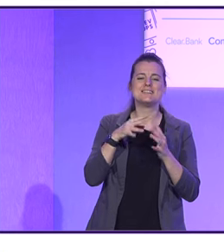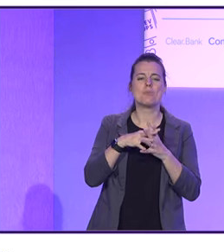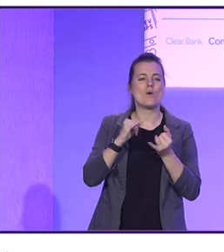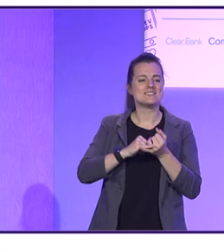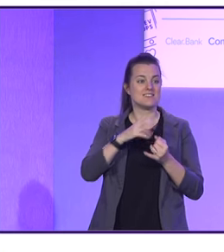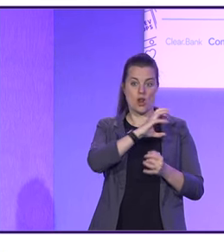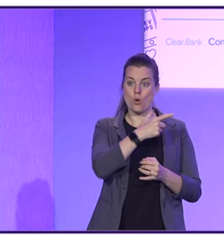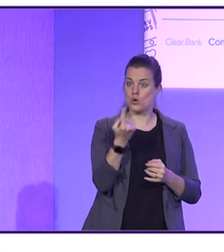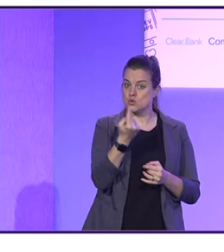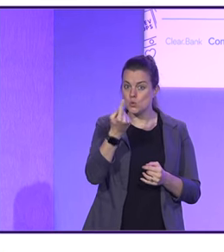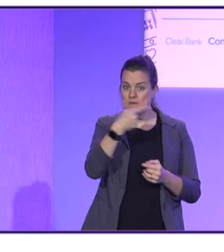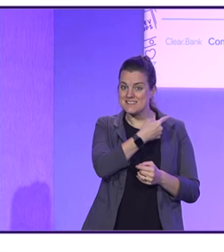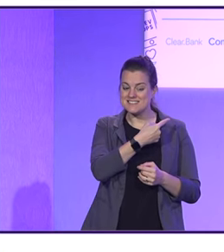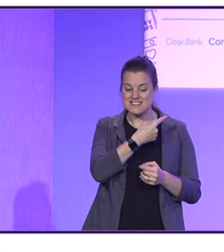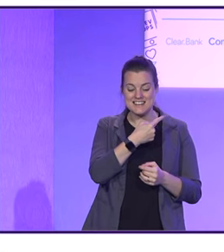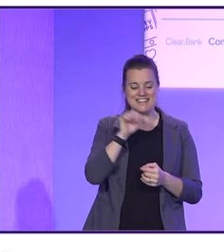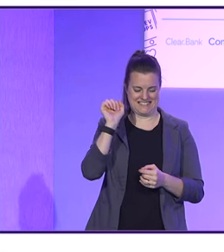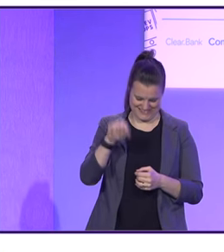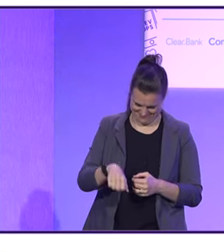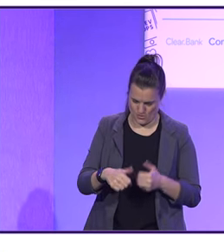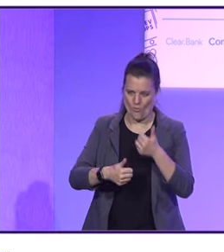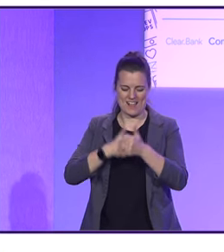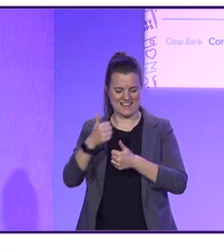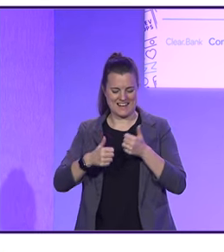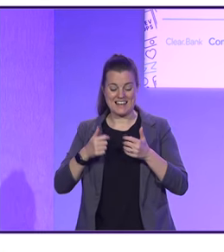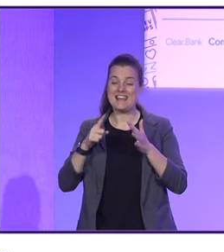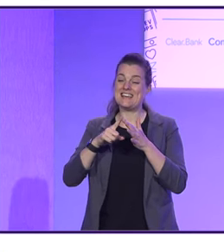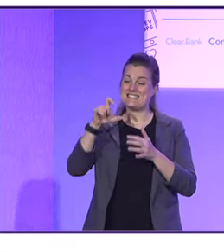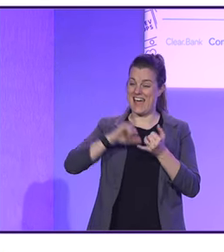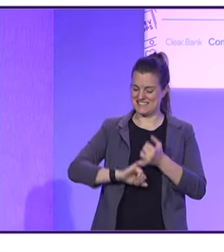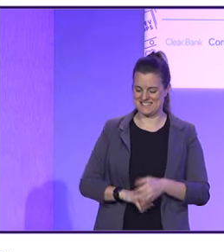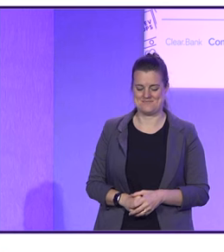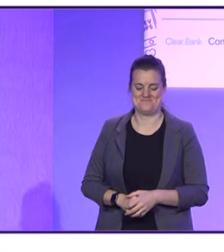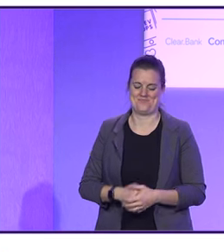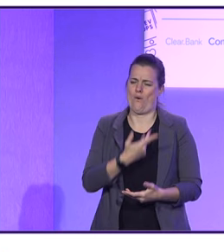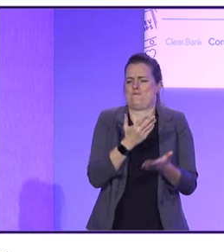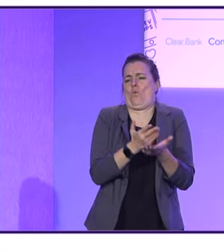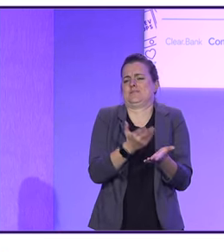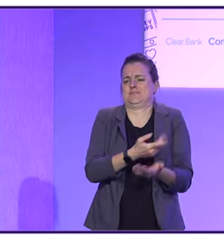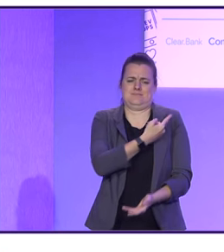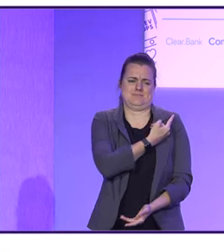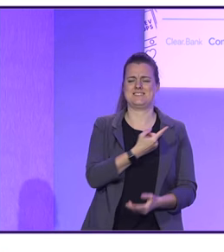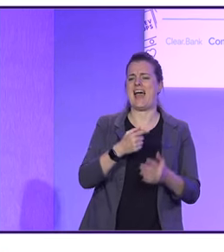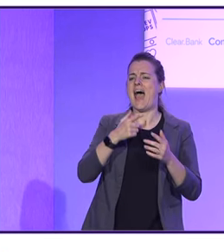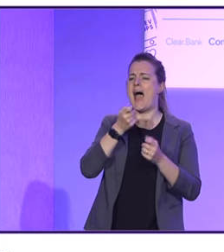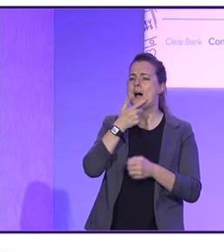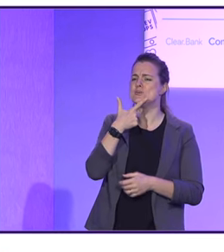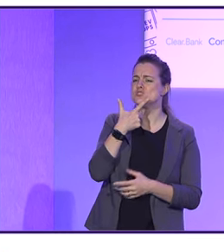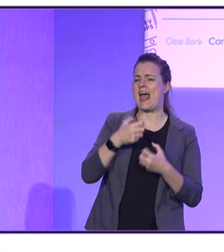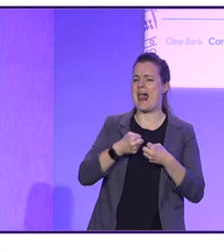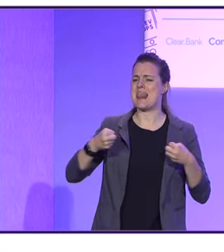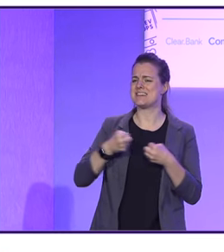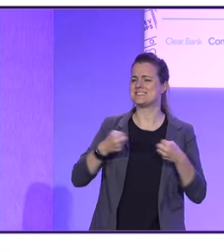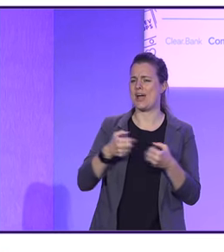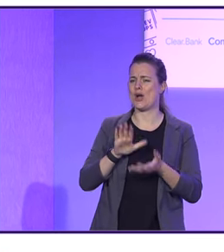out? ECS, well done. This is the inscrutable logo of Amazon's Elastic Container